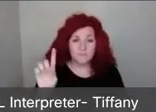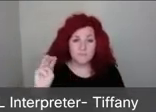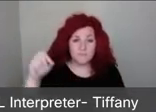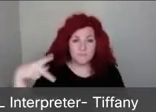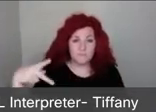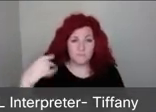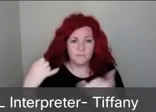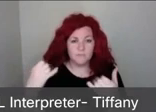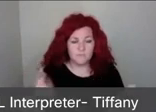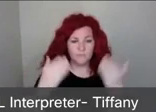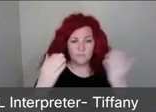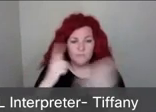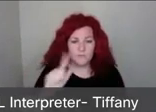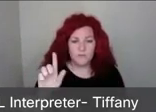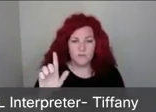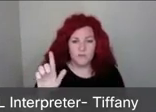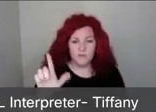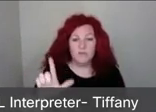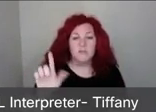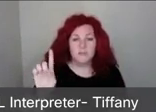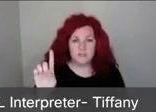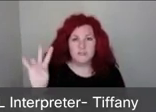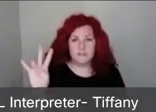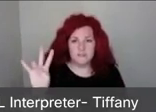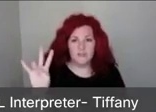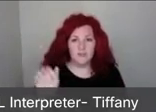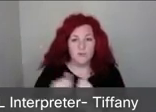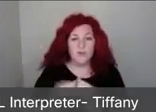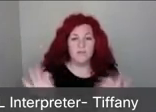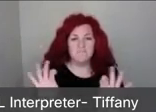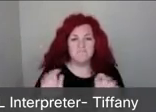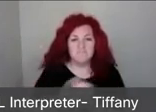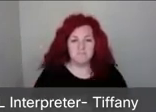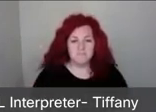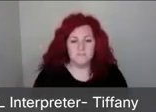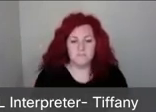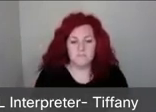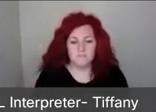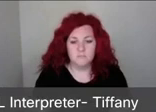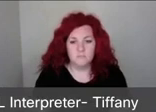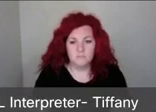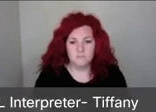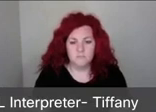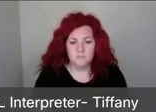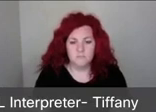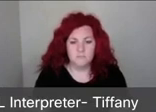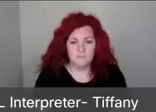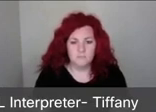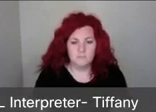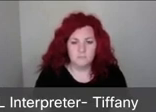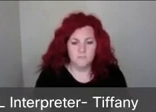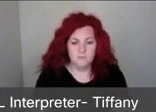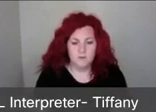proposed for legislative district 7 with some minor changes. The district would include all of